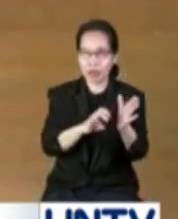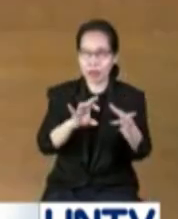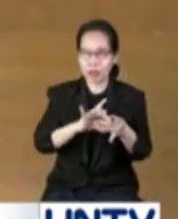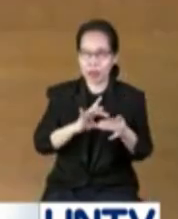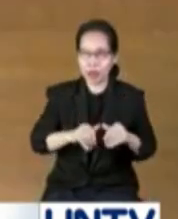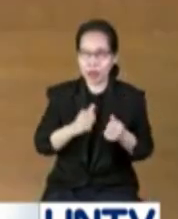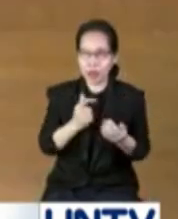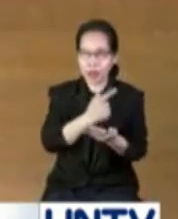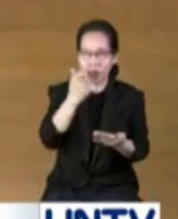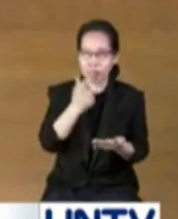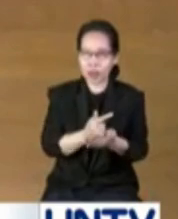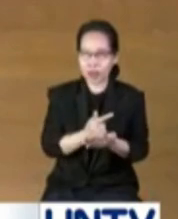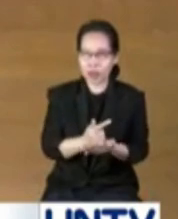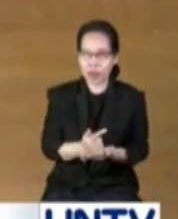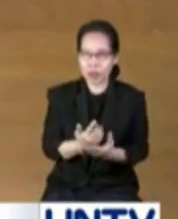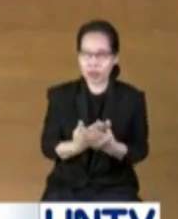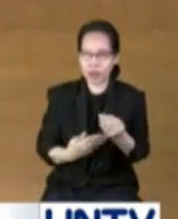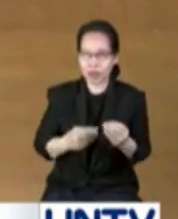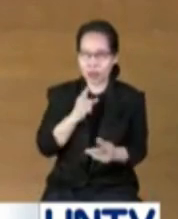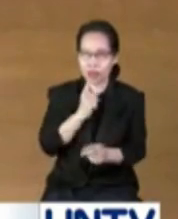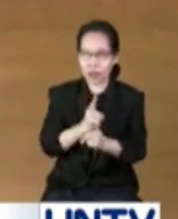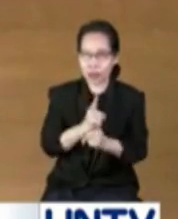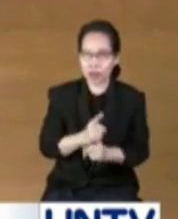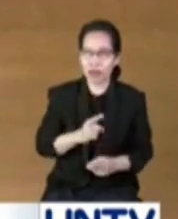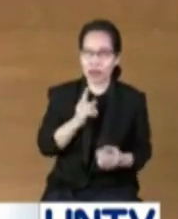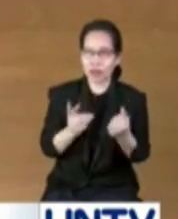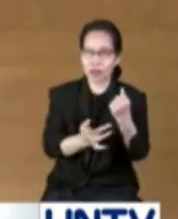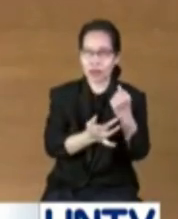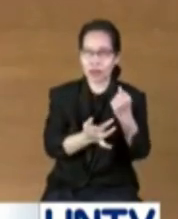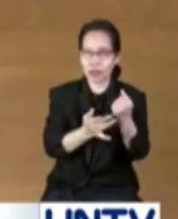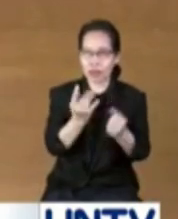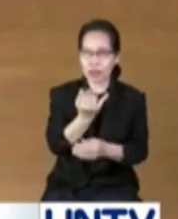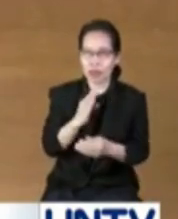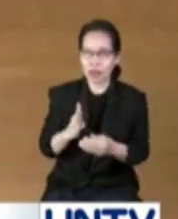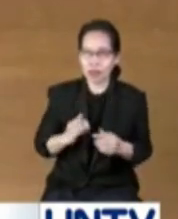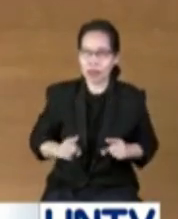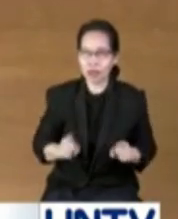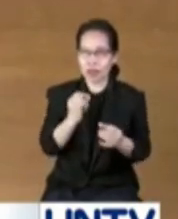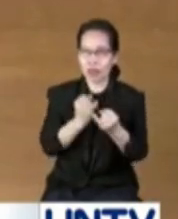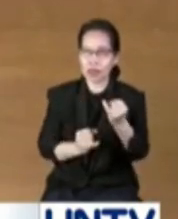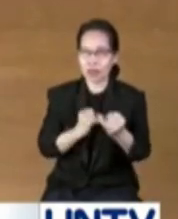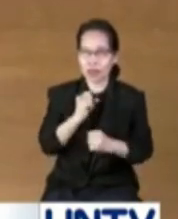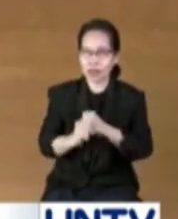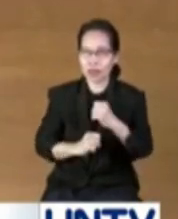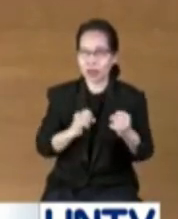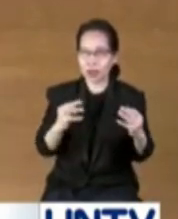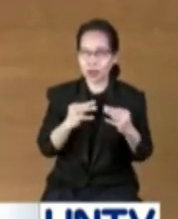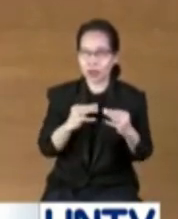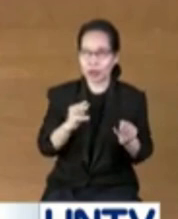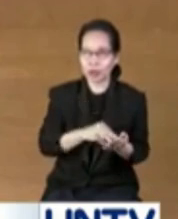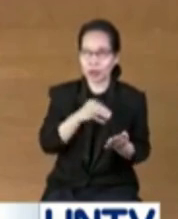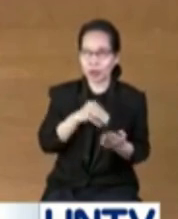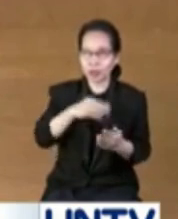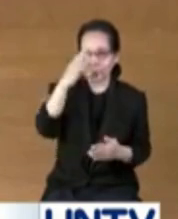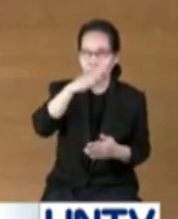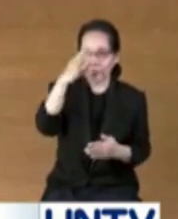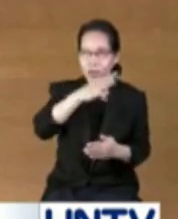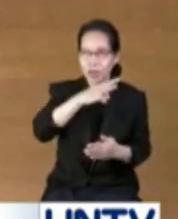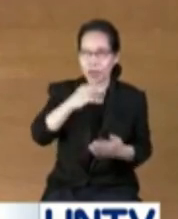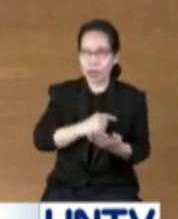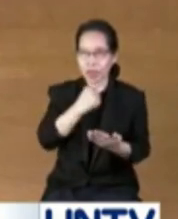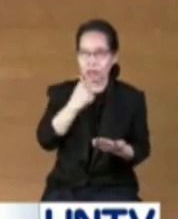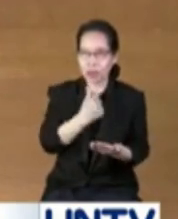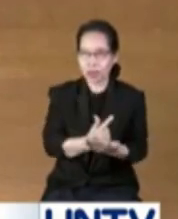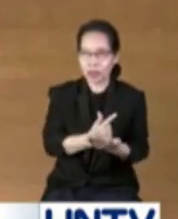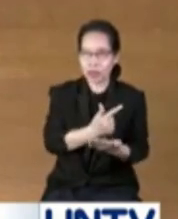on to secure competitive technical jobs. Since last year, more than 1 million Filipinos graduated from